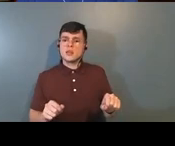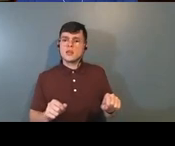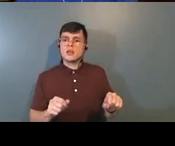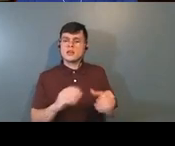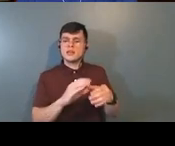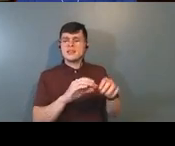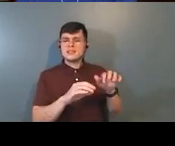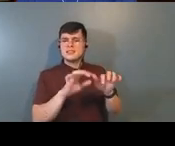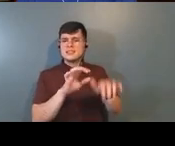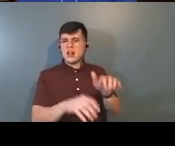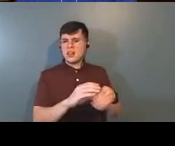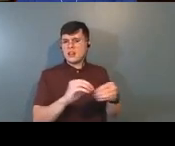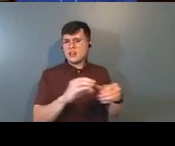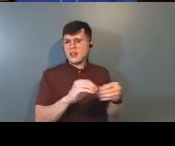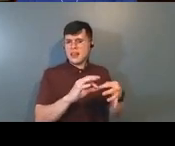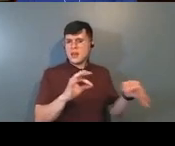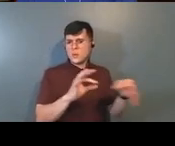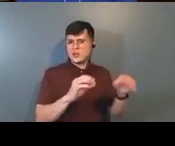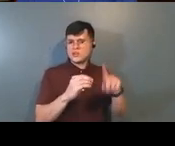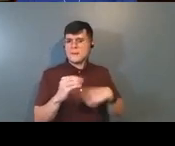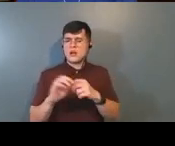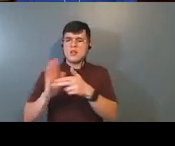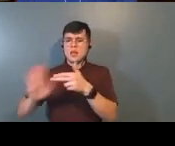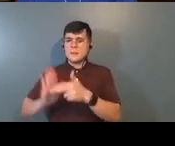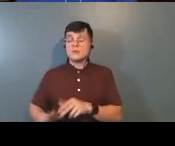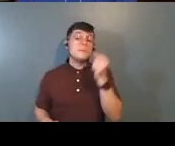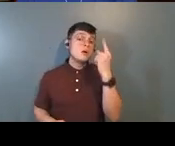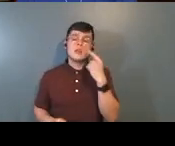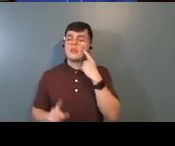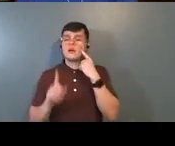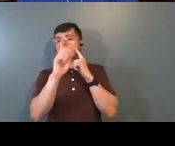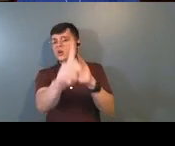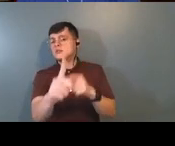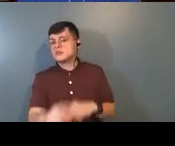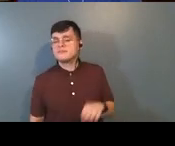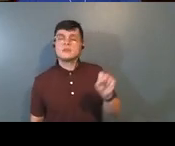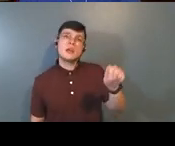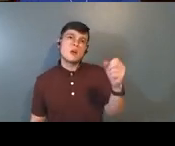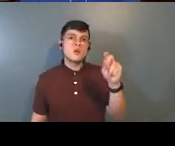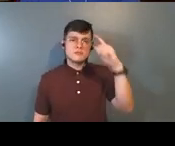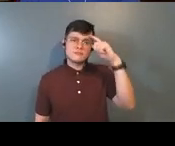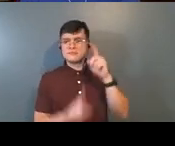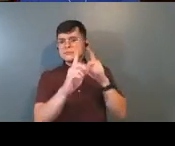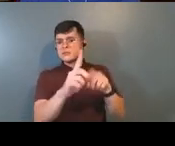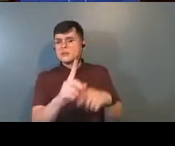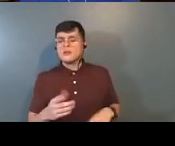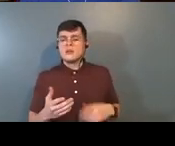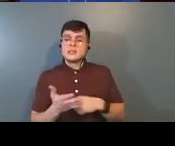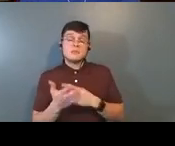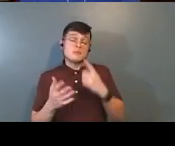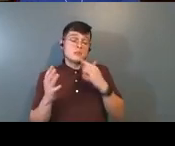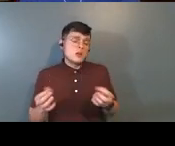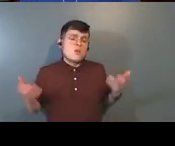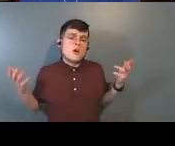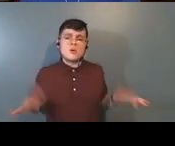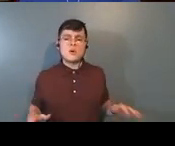this with ARIA labels, right? But the idea here, okay, yeah. So, and you could even decide that left you don't like that. I